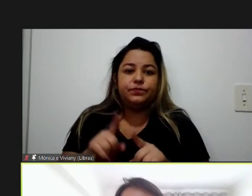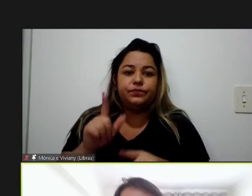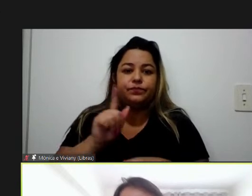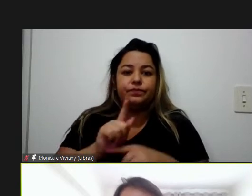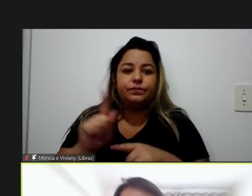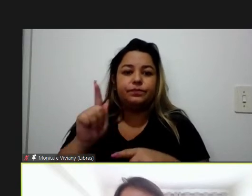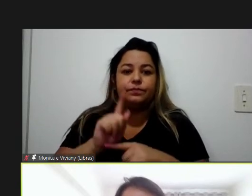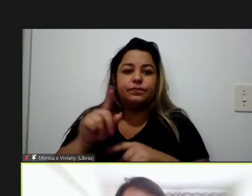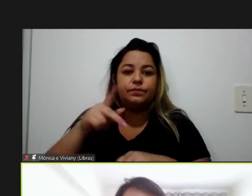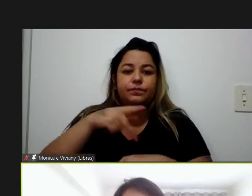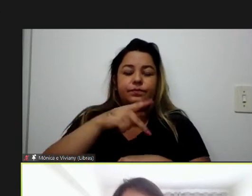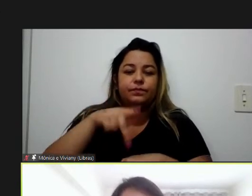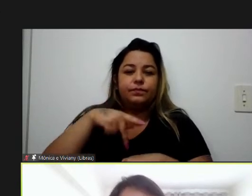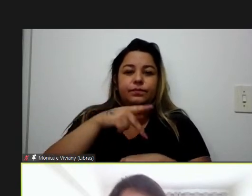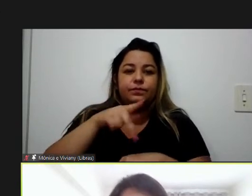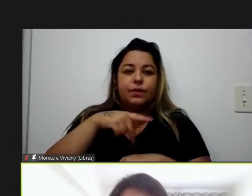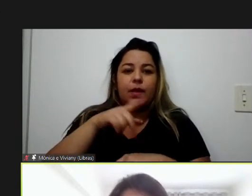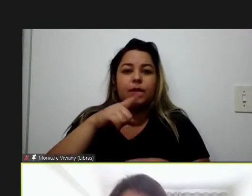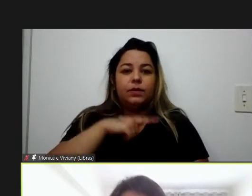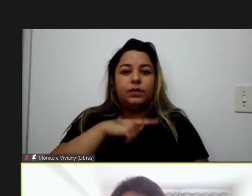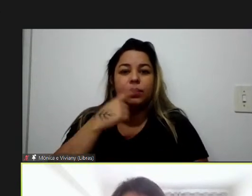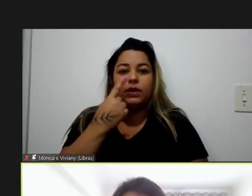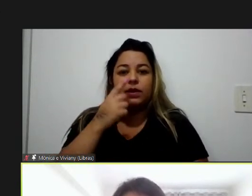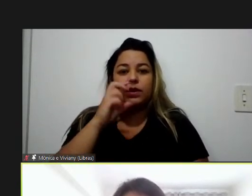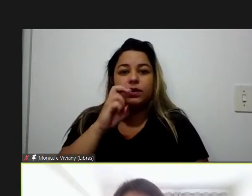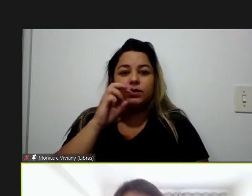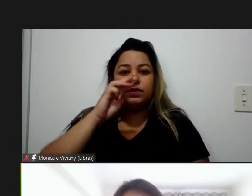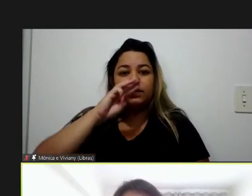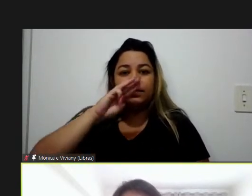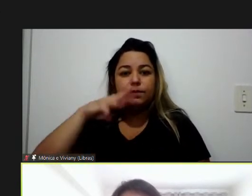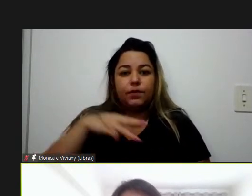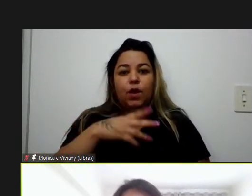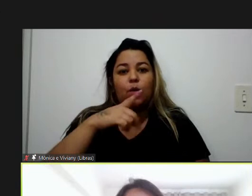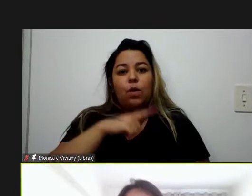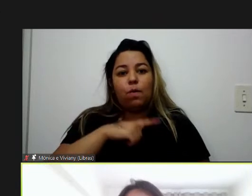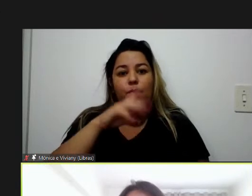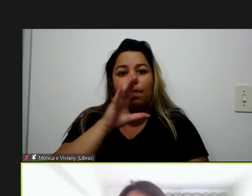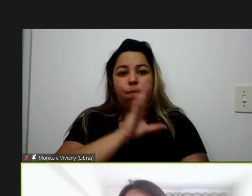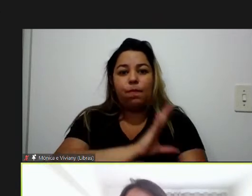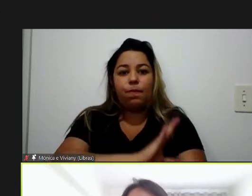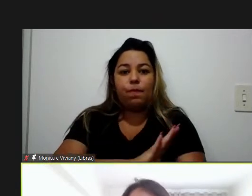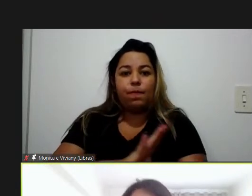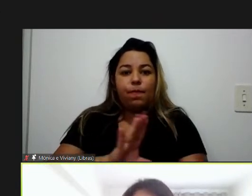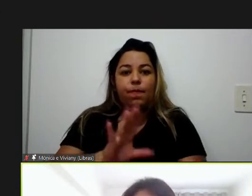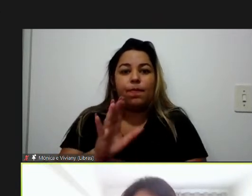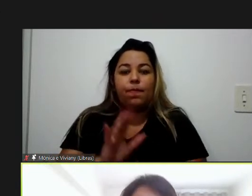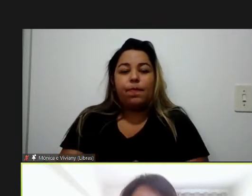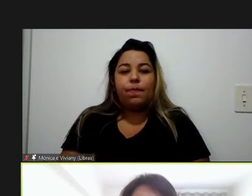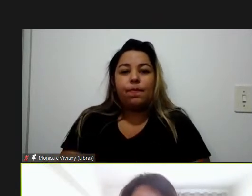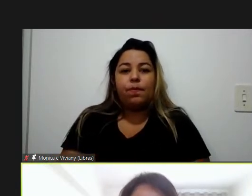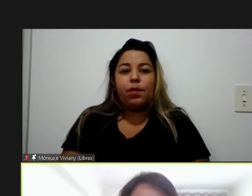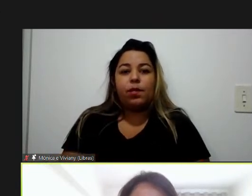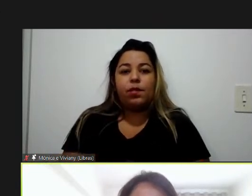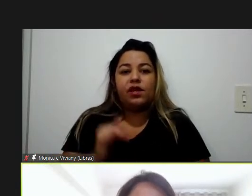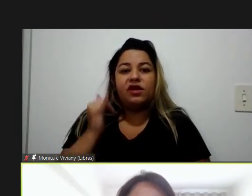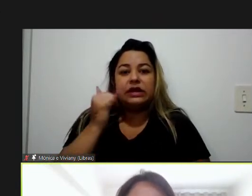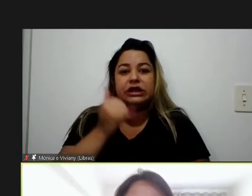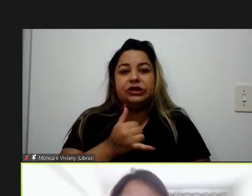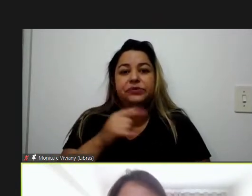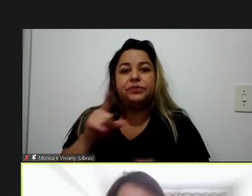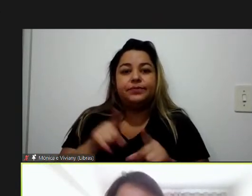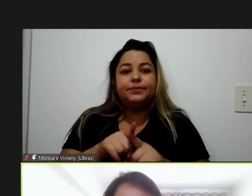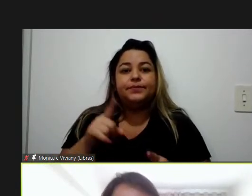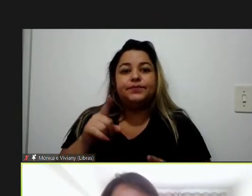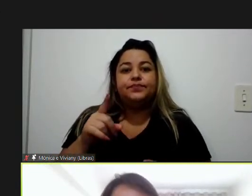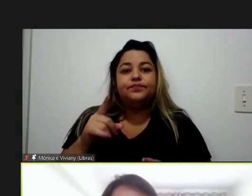course for being a manager for all the managers in Brazil. We have more than 15,000 people doing this course. In this course, we talk